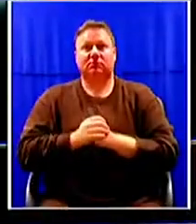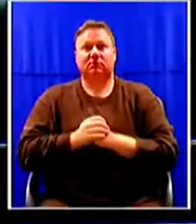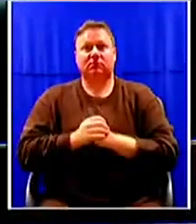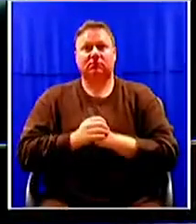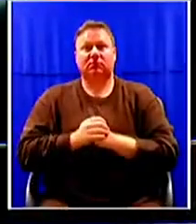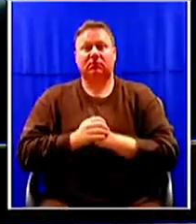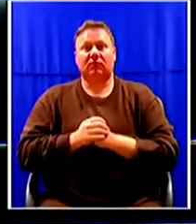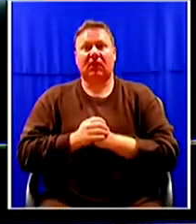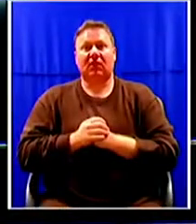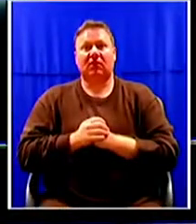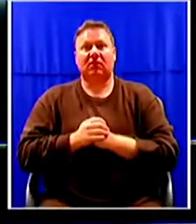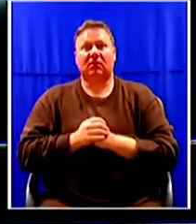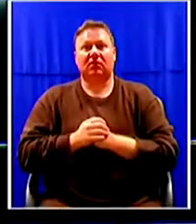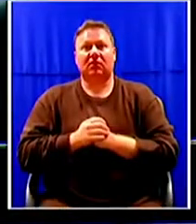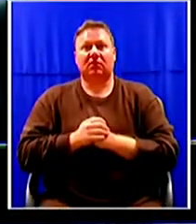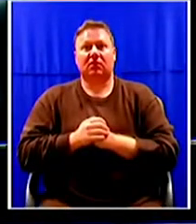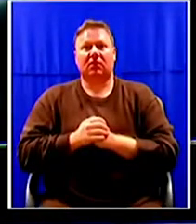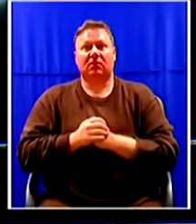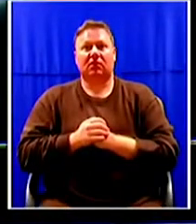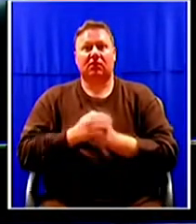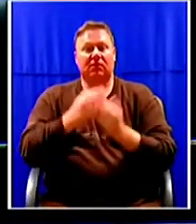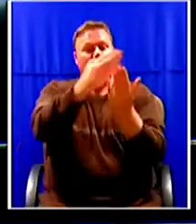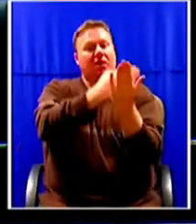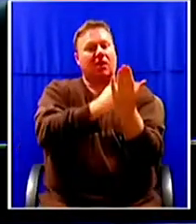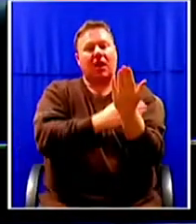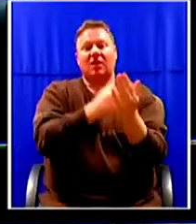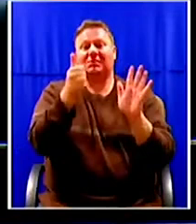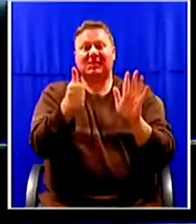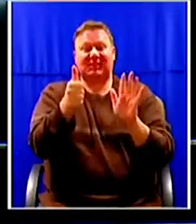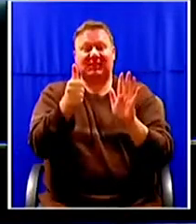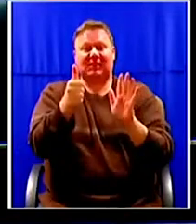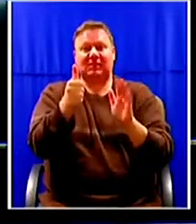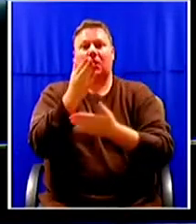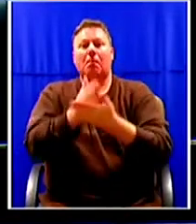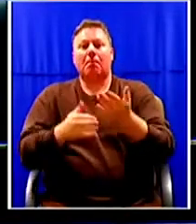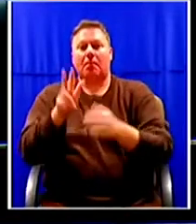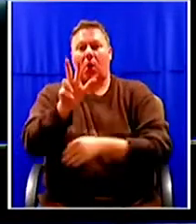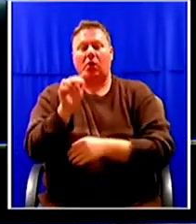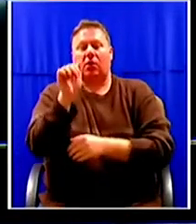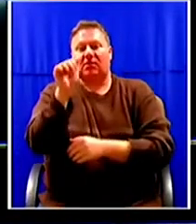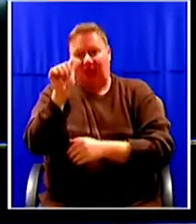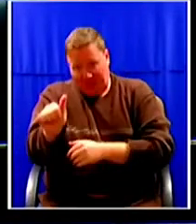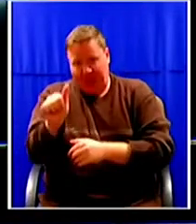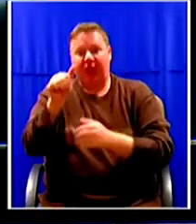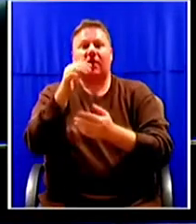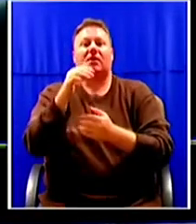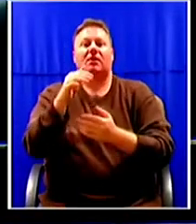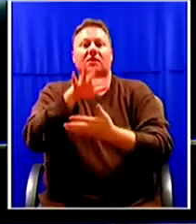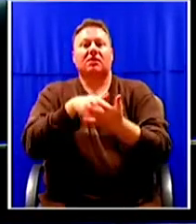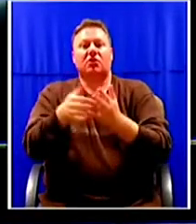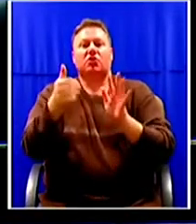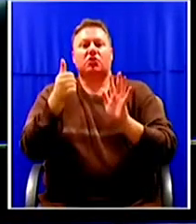In terms of item 6 of part A, schedule 3 to the Constitution, I accordingly